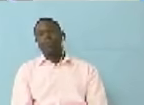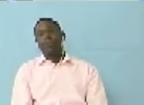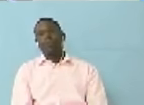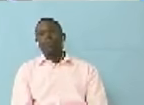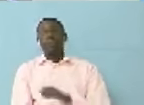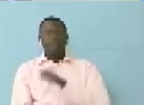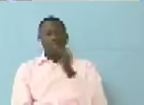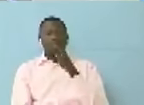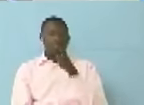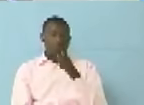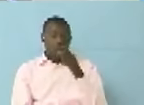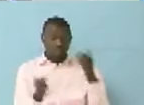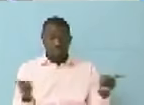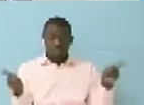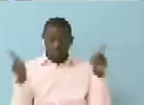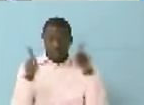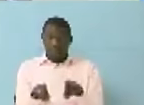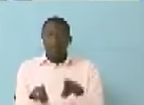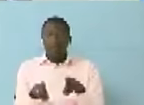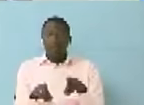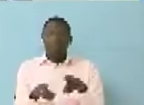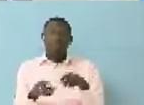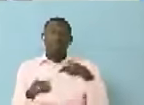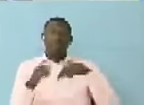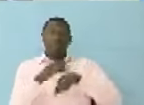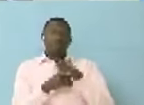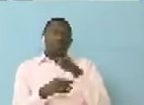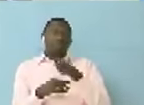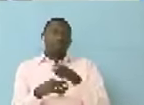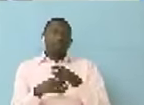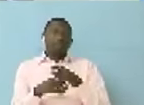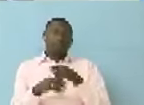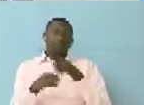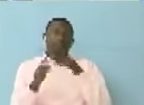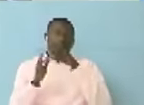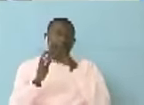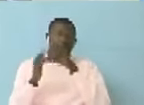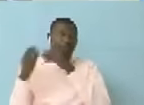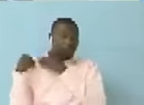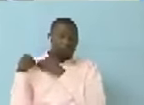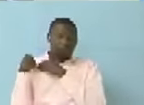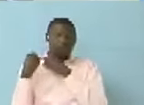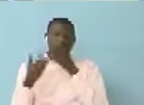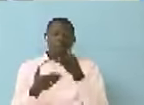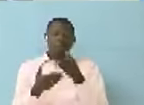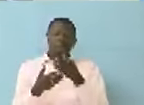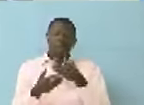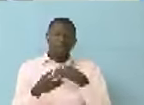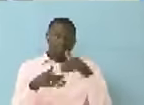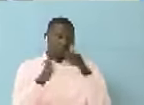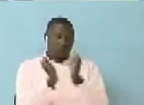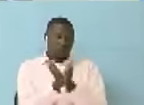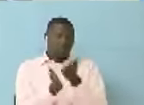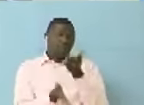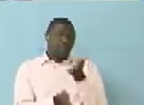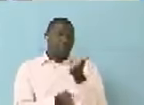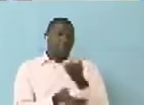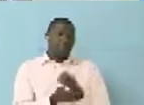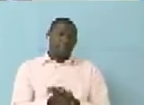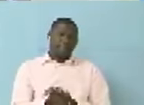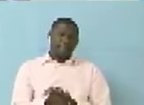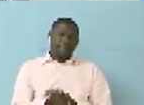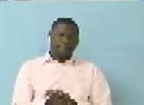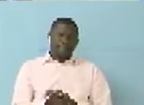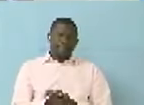And you participated in this endeavor, in this enterprise. And we indicate a multi-menda bulata nyinkuni